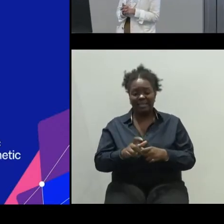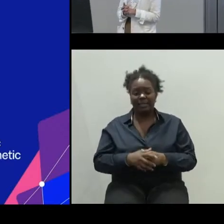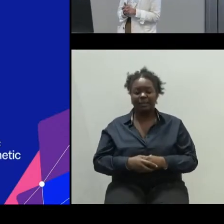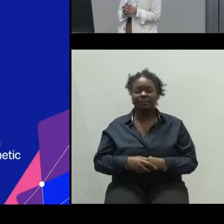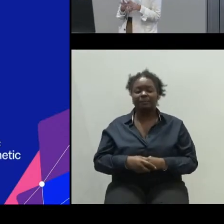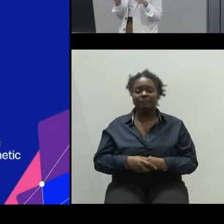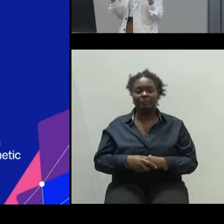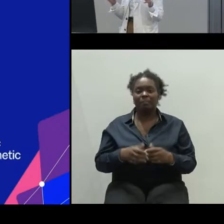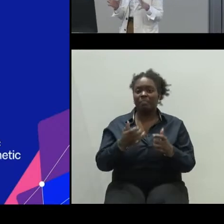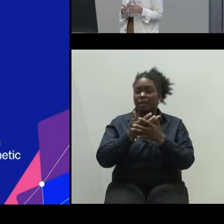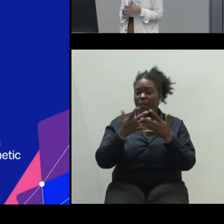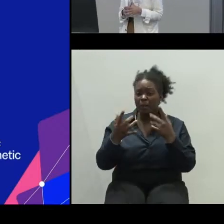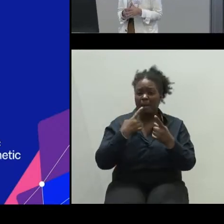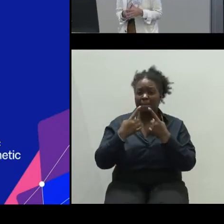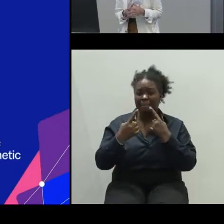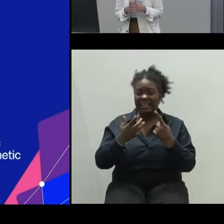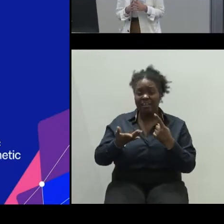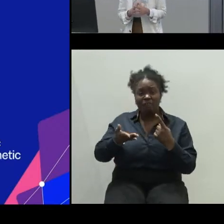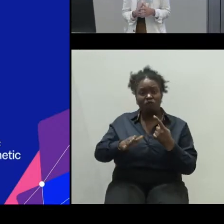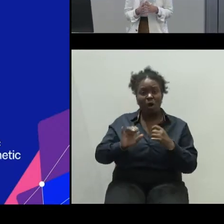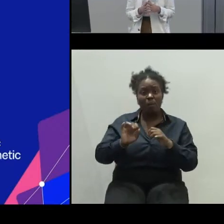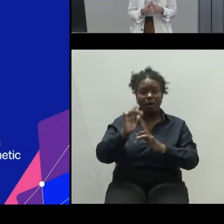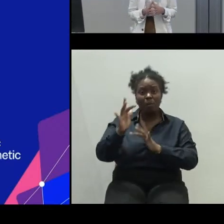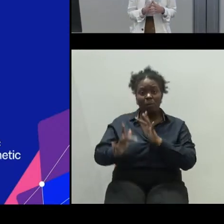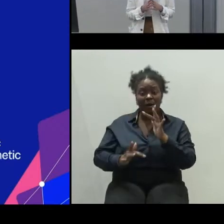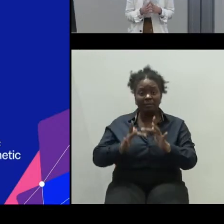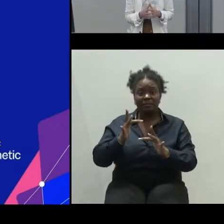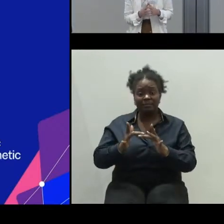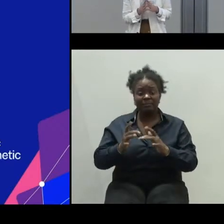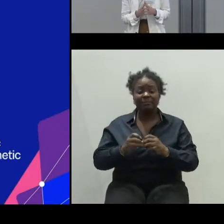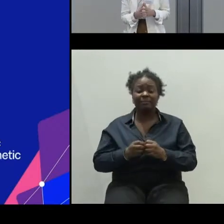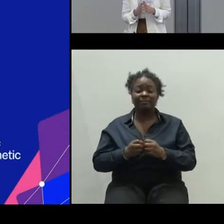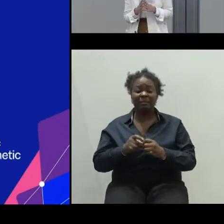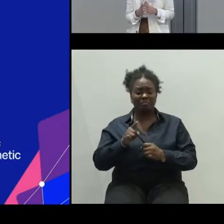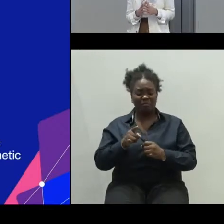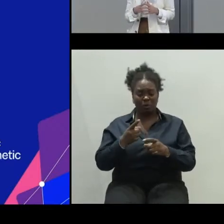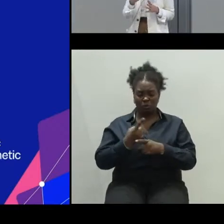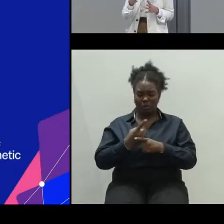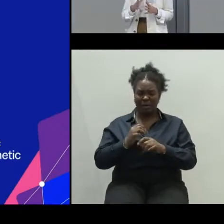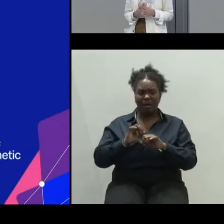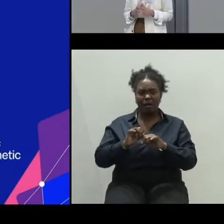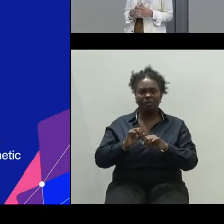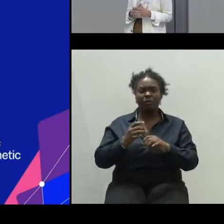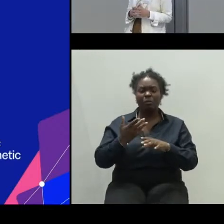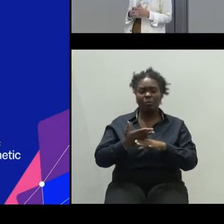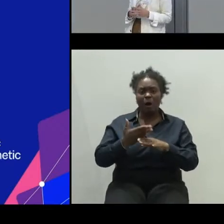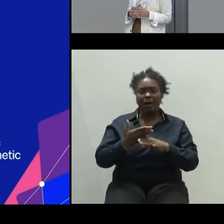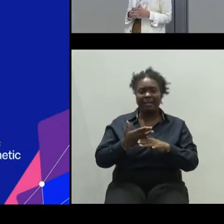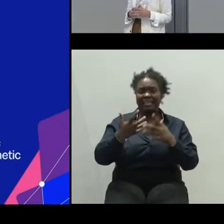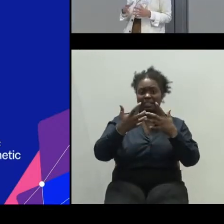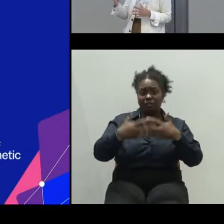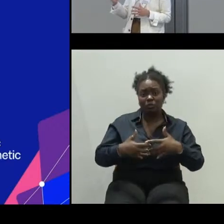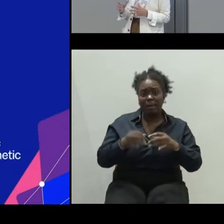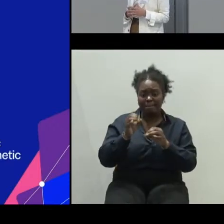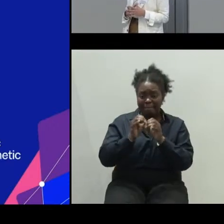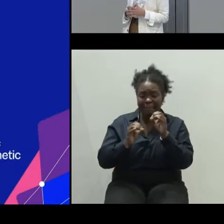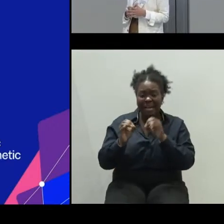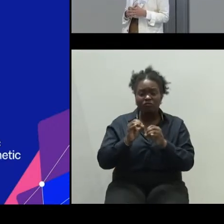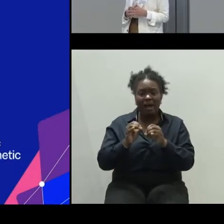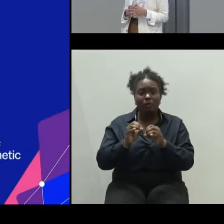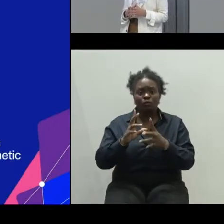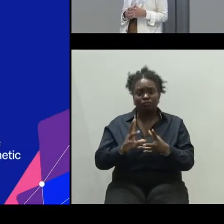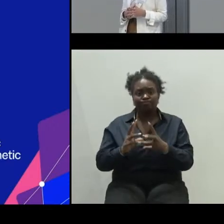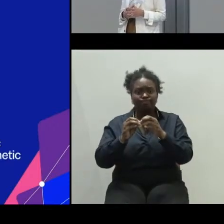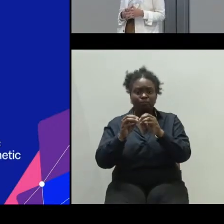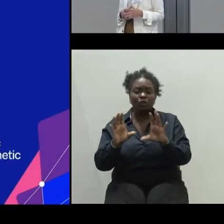information from her webpage. So she describes her work as engineering microbes to produce chemical compounds. And I think we're going to hear some of that today. And she's